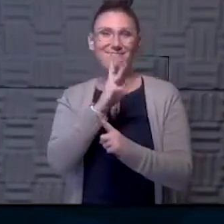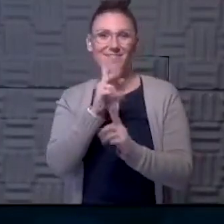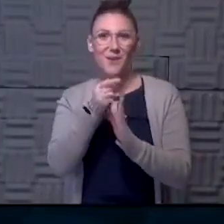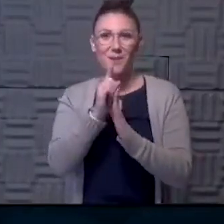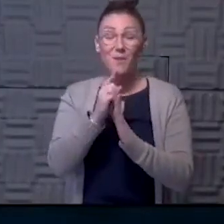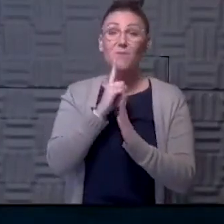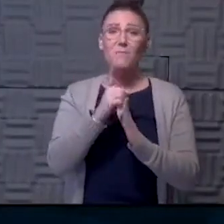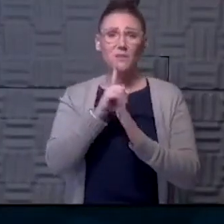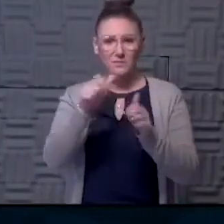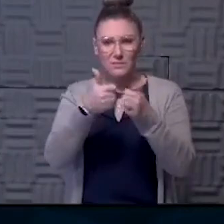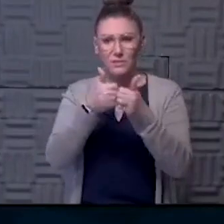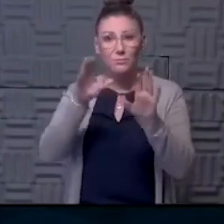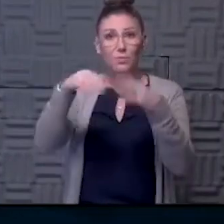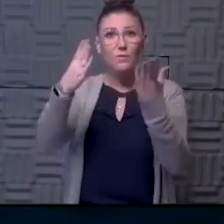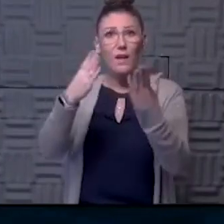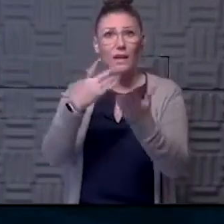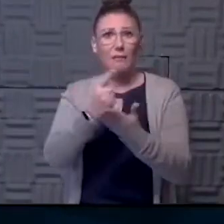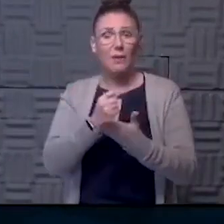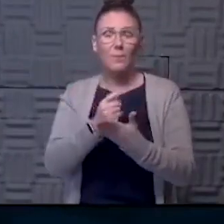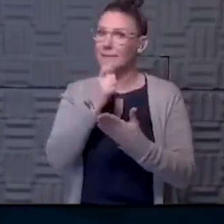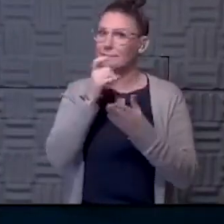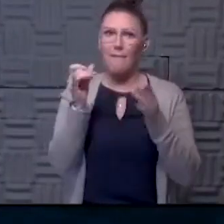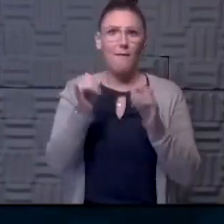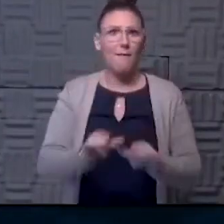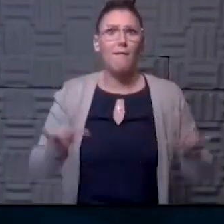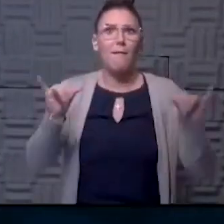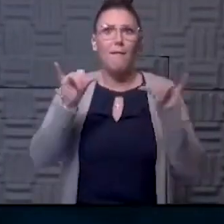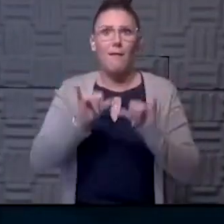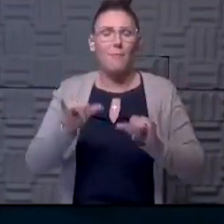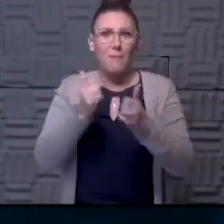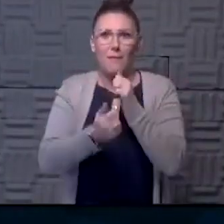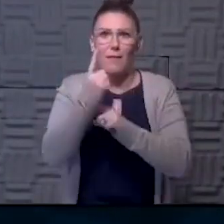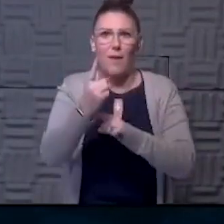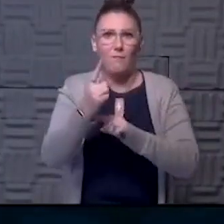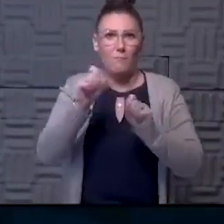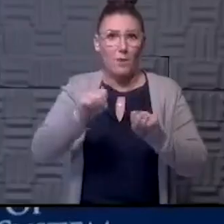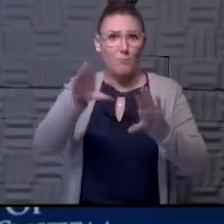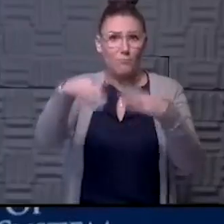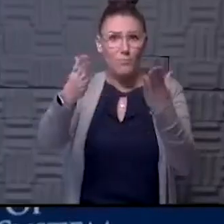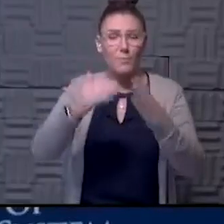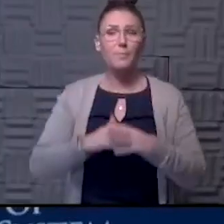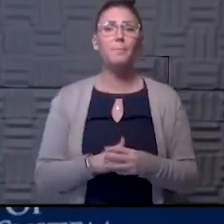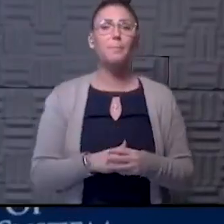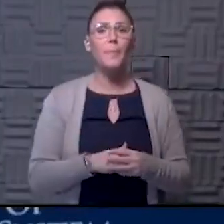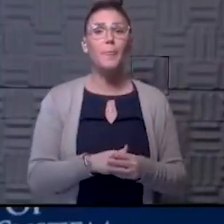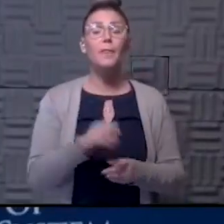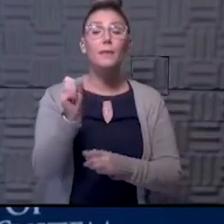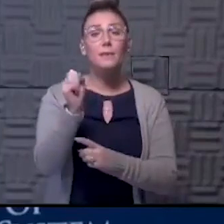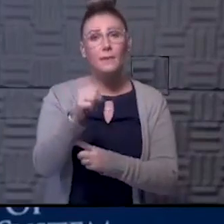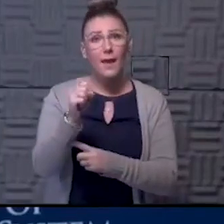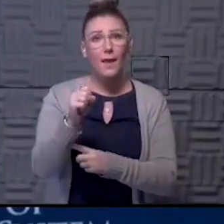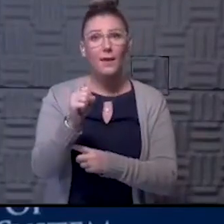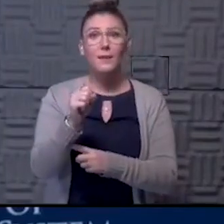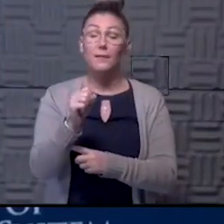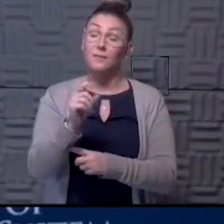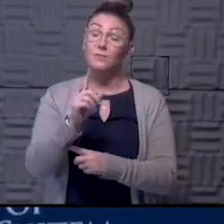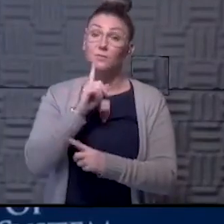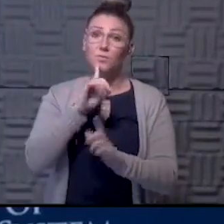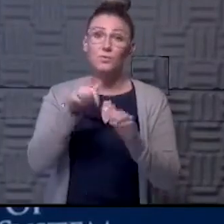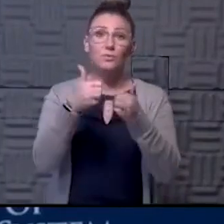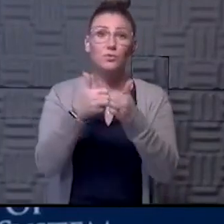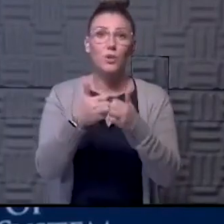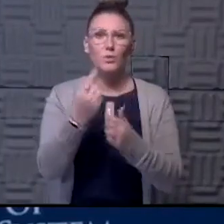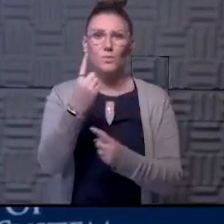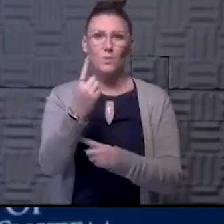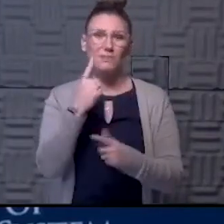of providing these therapies, because this is not a common therapy that everybody's doing. Yeah, it is a challenge. I think really one